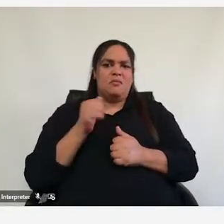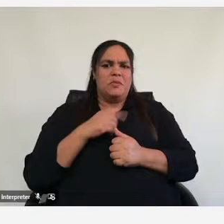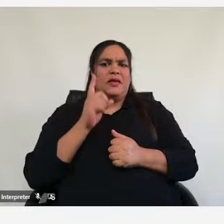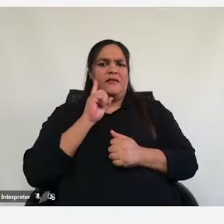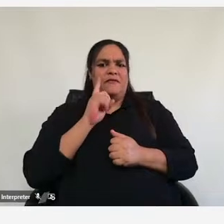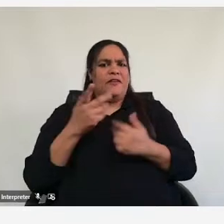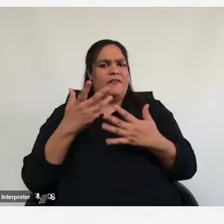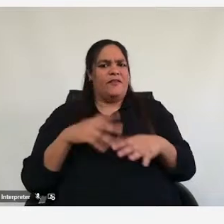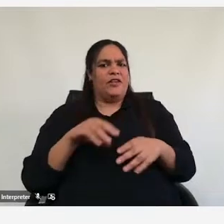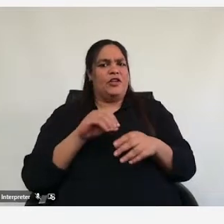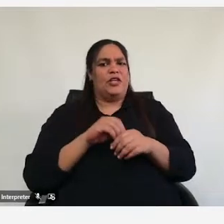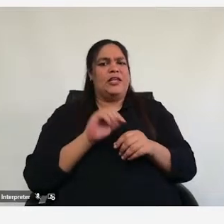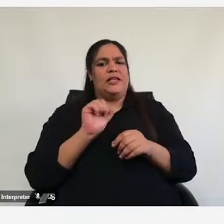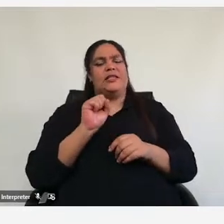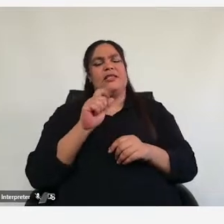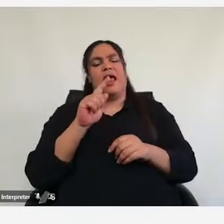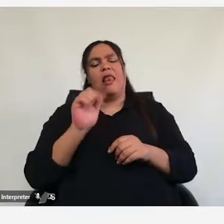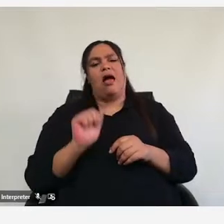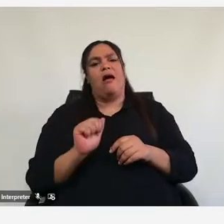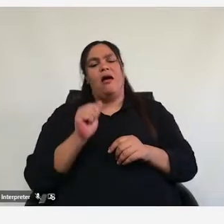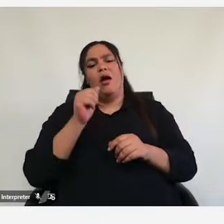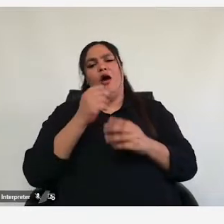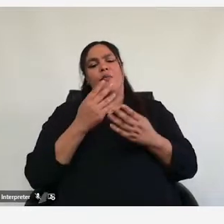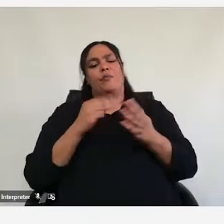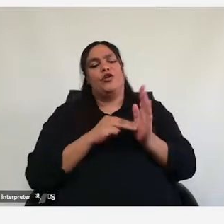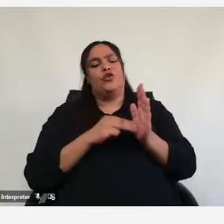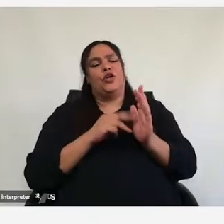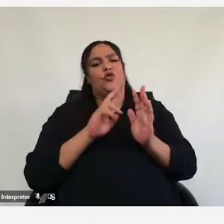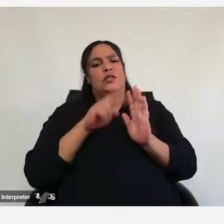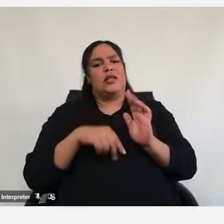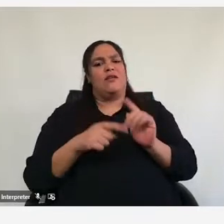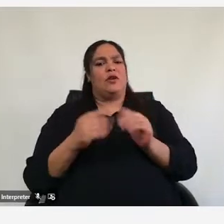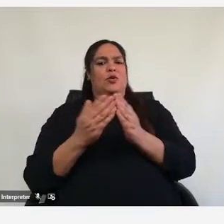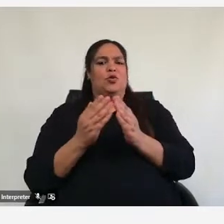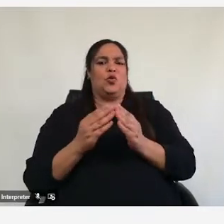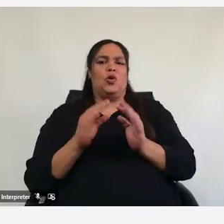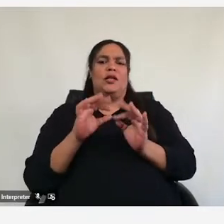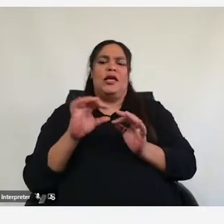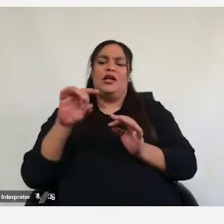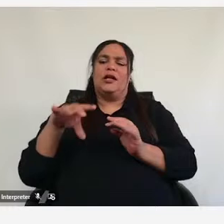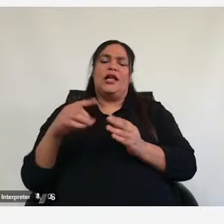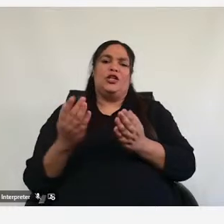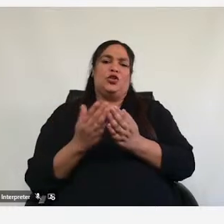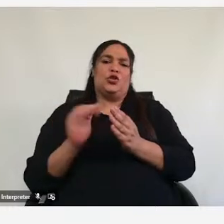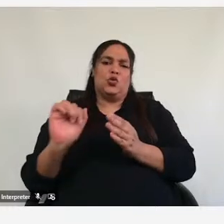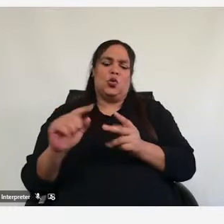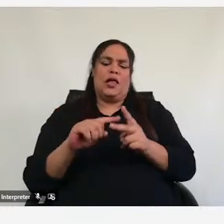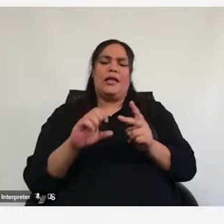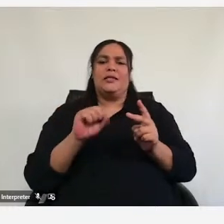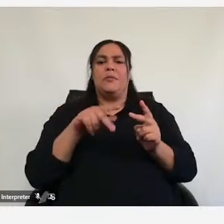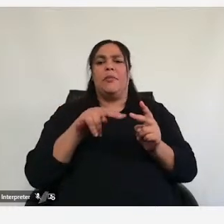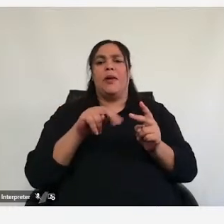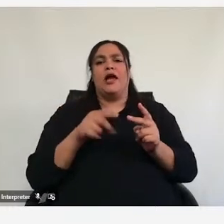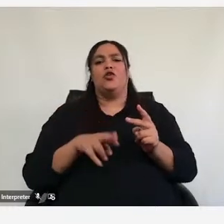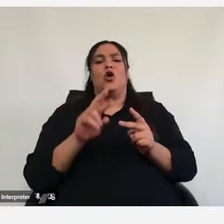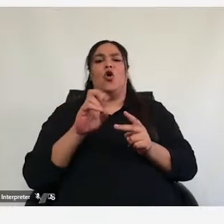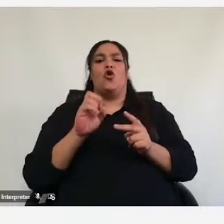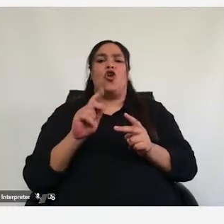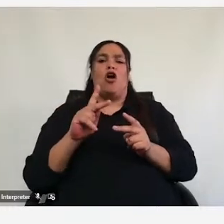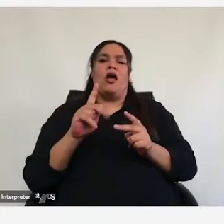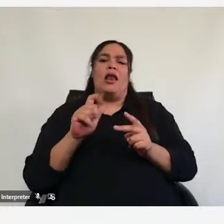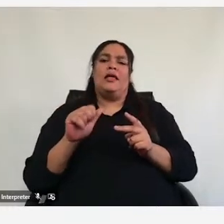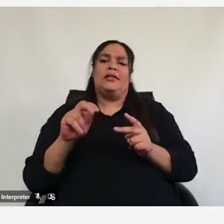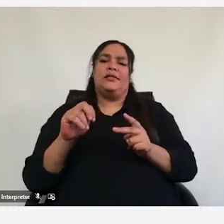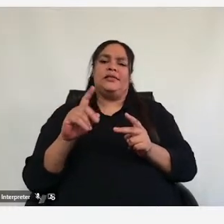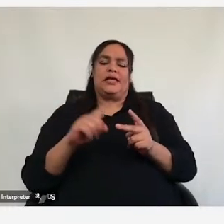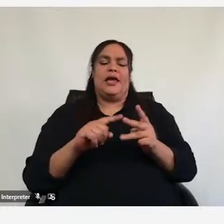in the stellar matric results of our schools, like COSAT in Khayelitsha and Spine Road in Rocklands and